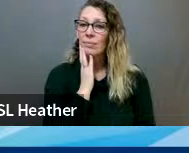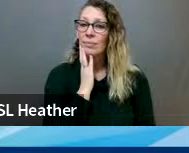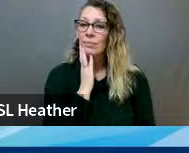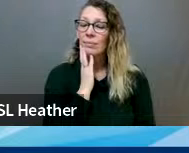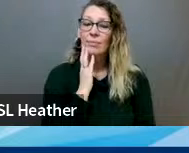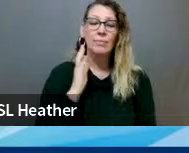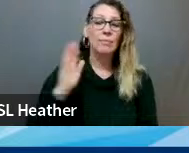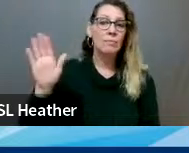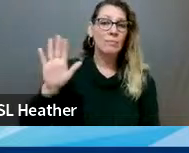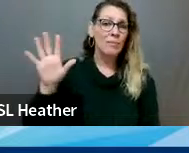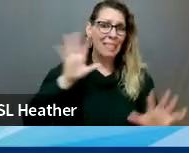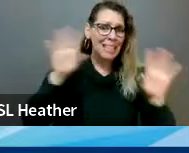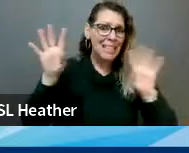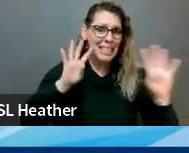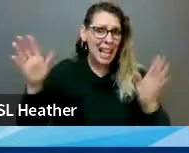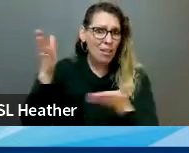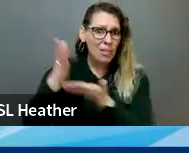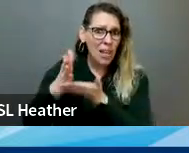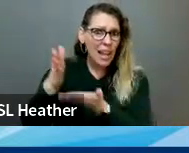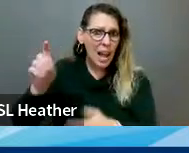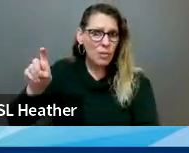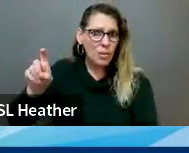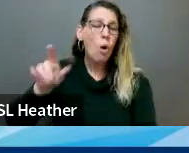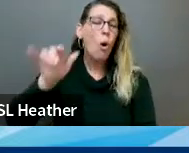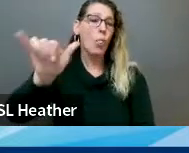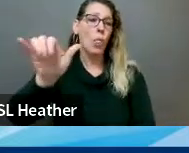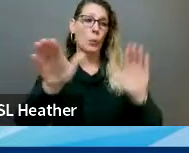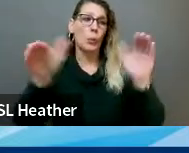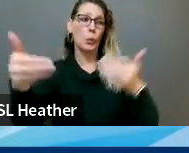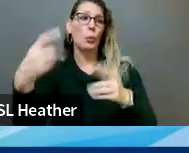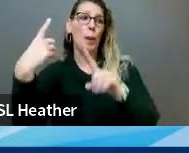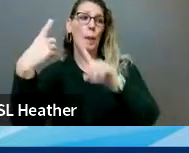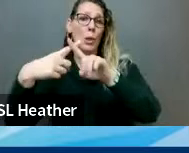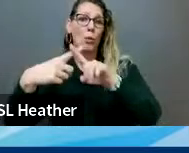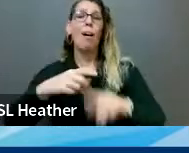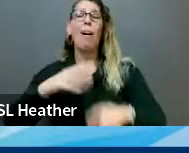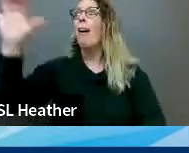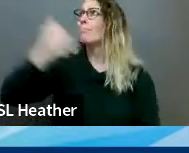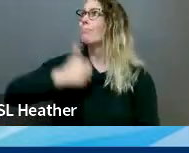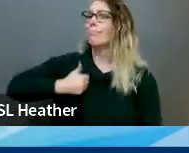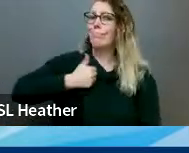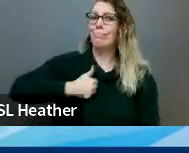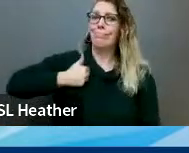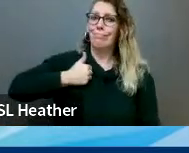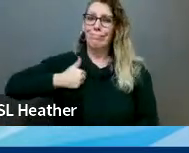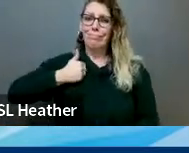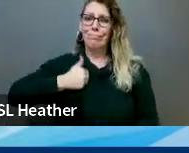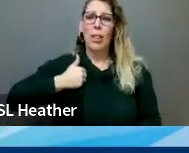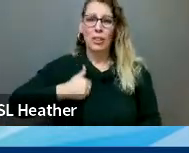Did the sound cut out? The room muted. Apologies. There you go.